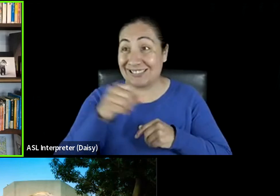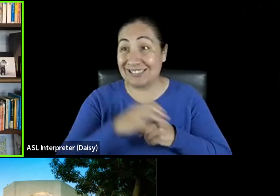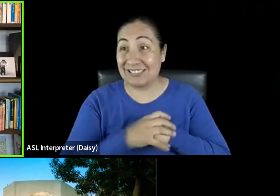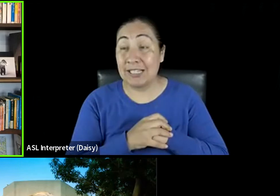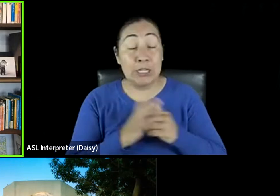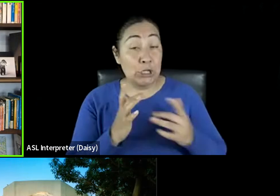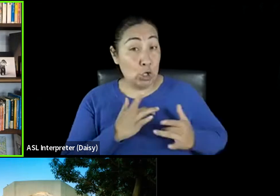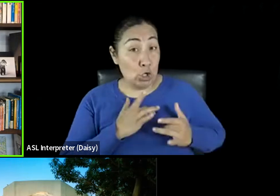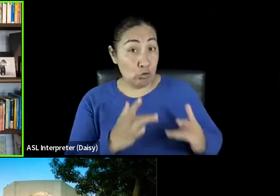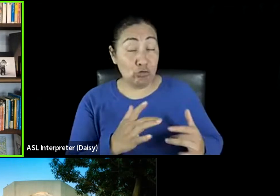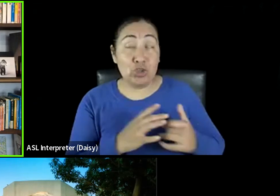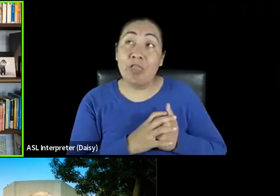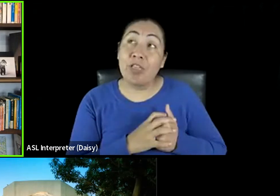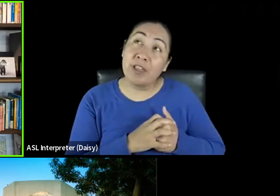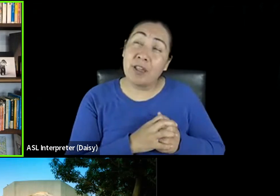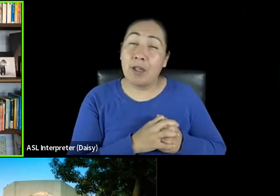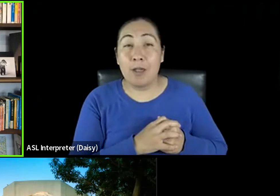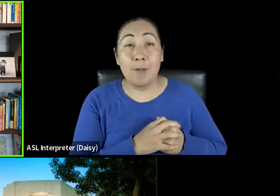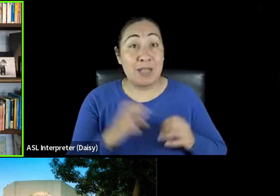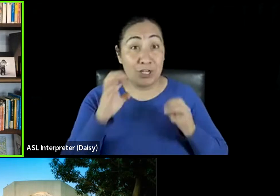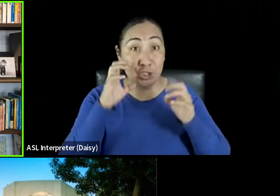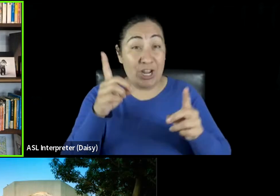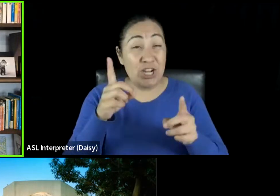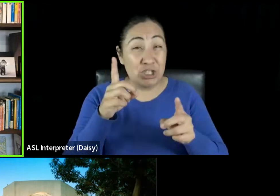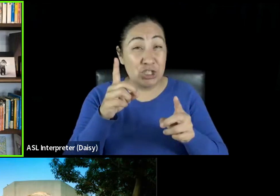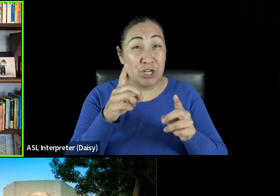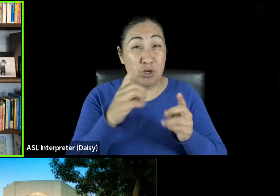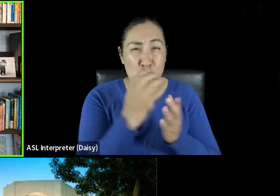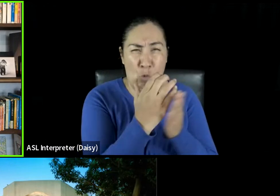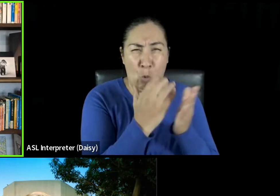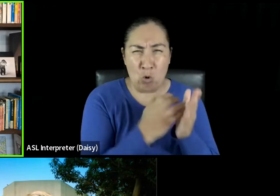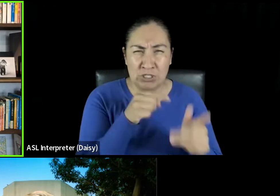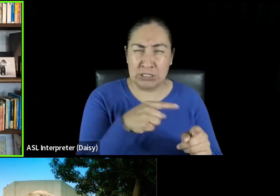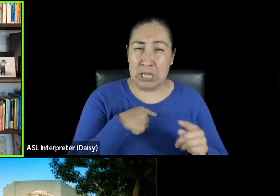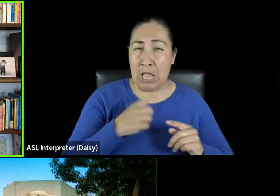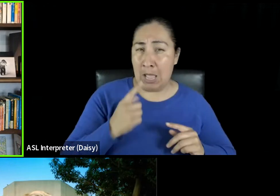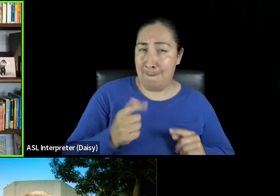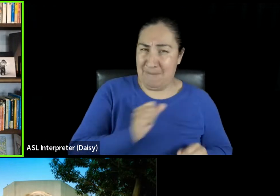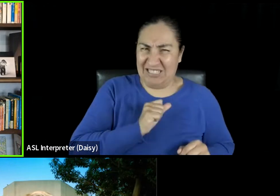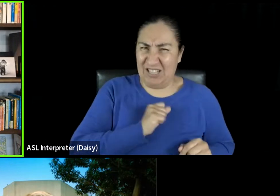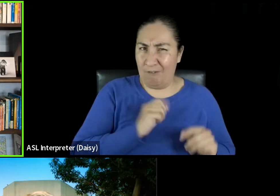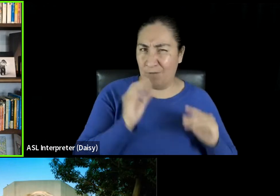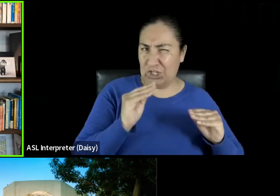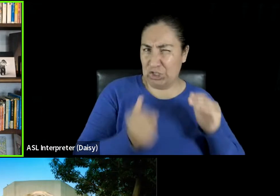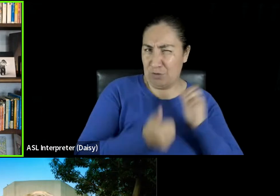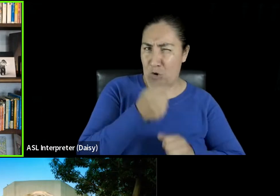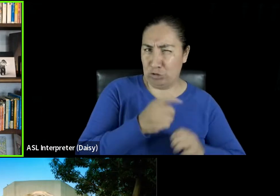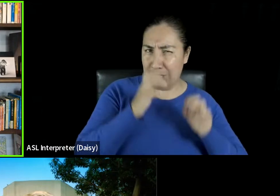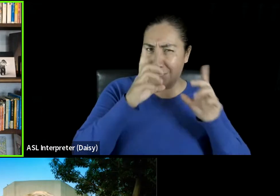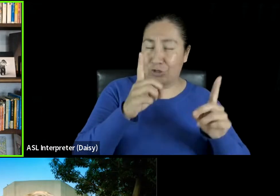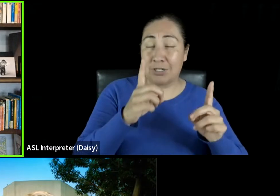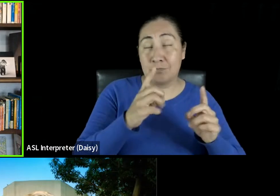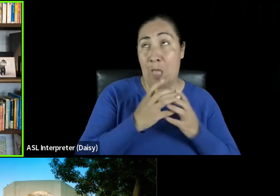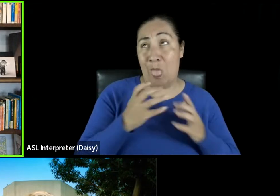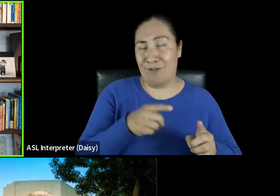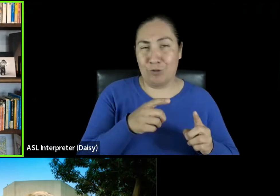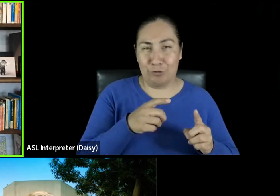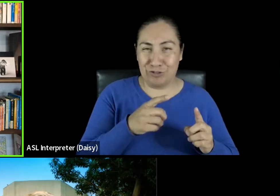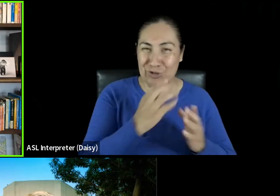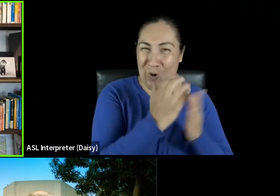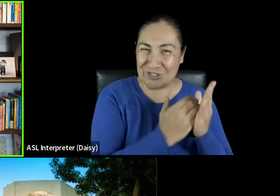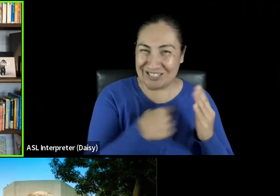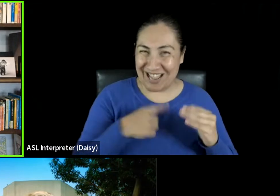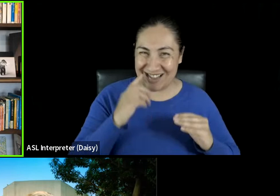Usually in the education courses, which I teach most of those, a lot of those, let's put it that